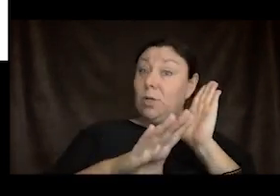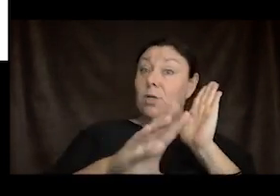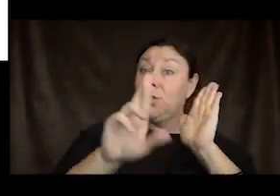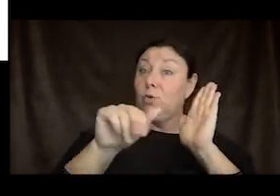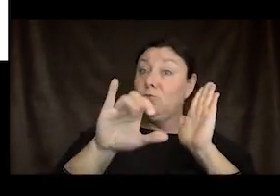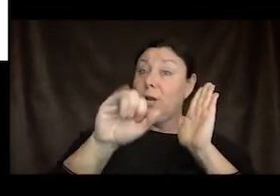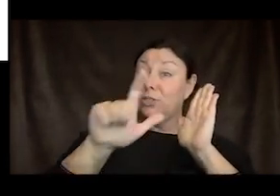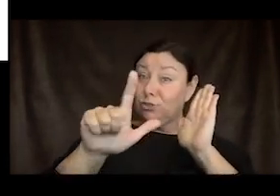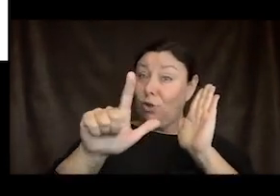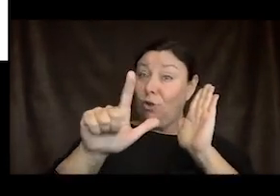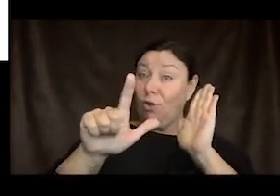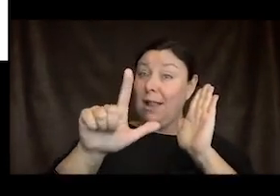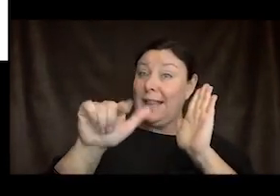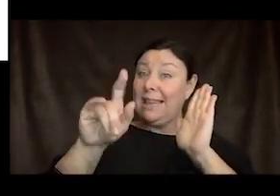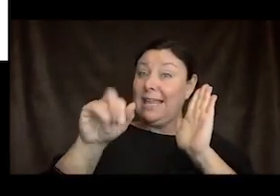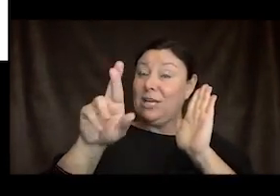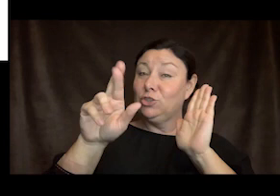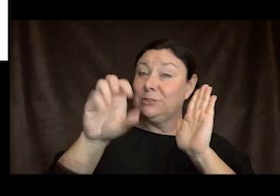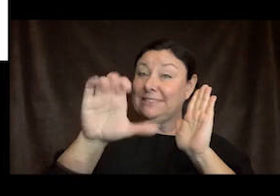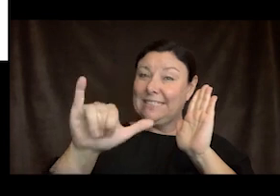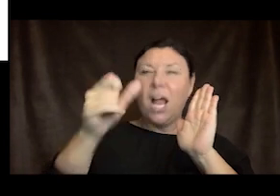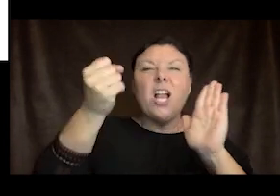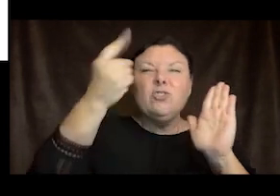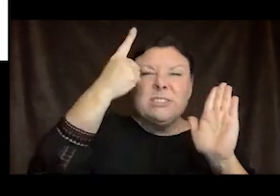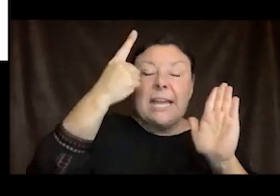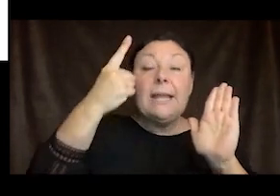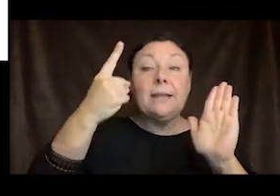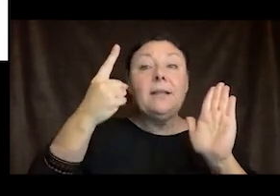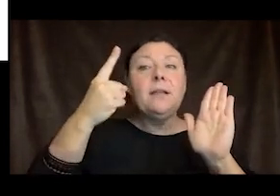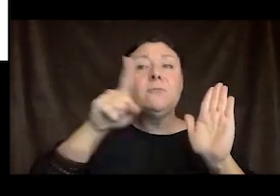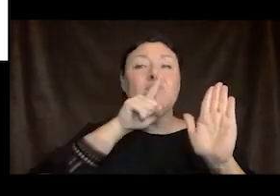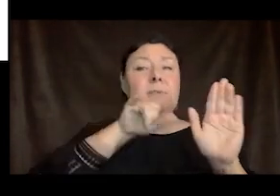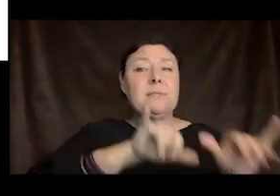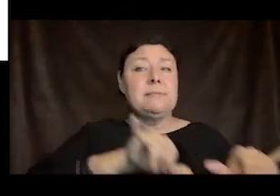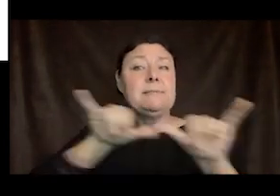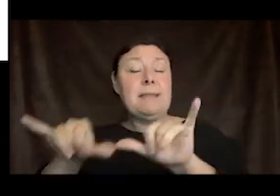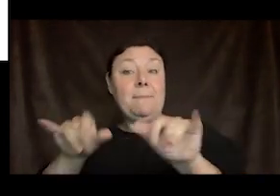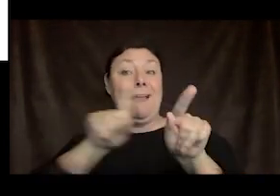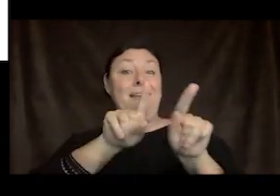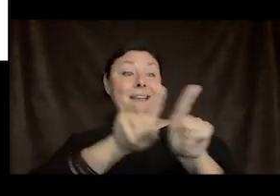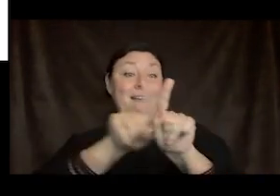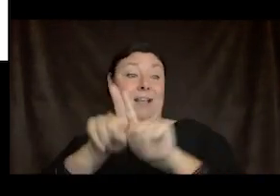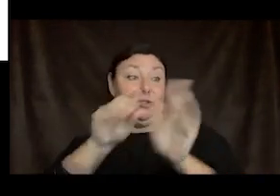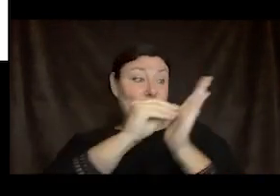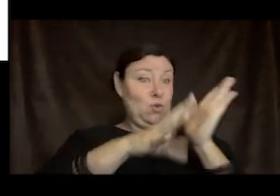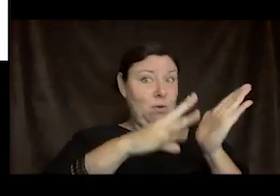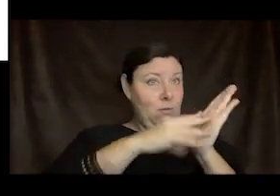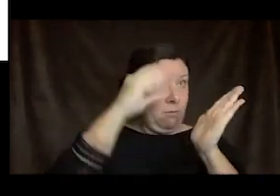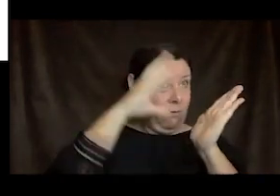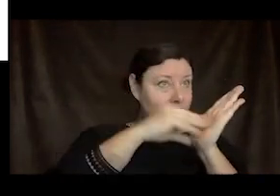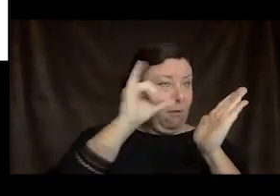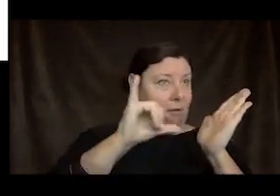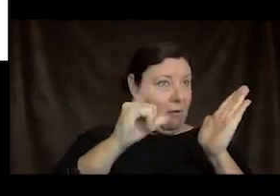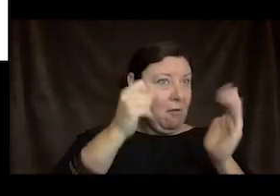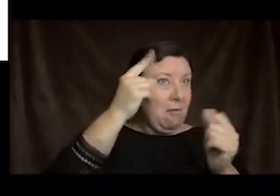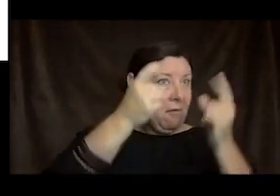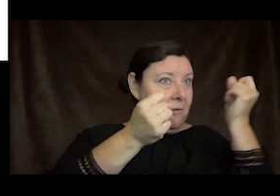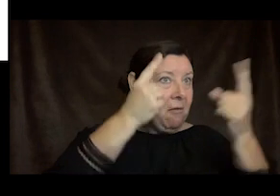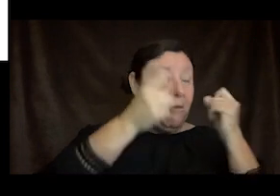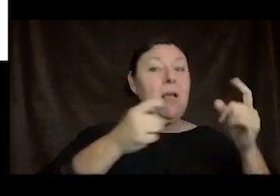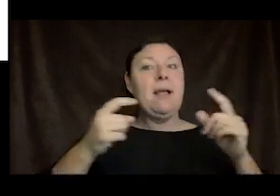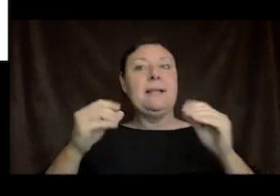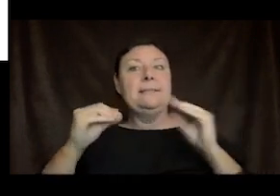is a simultaneous experience, because as your students' racial literacies develop, then you